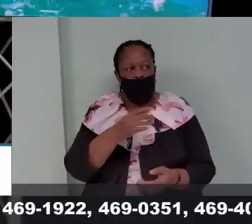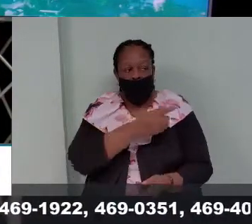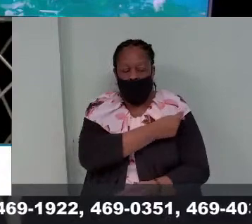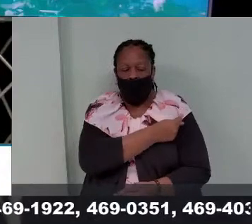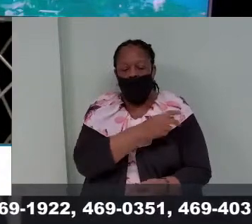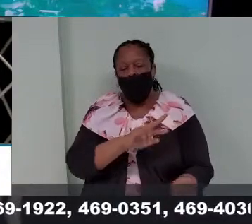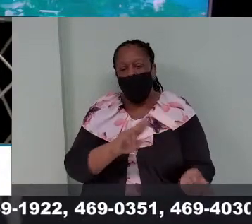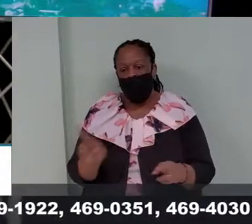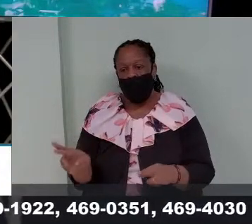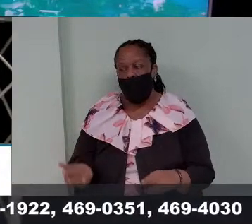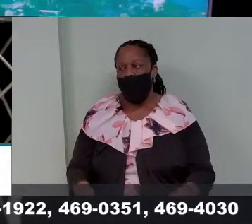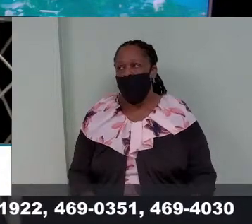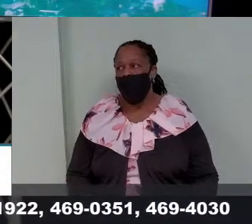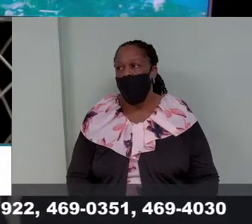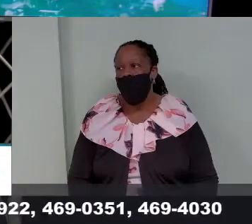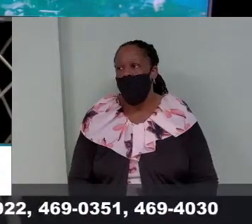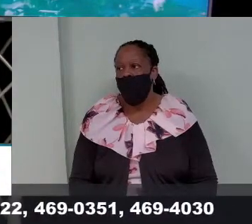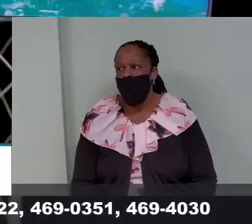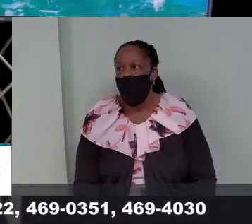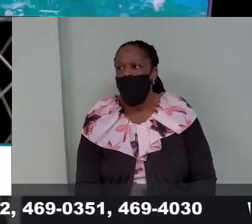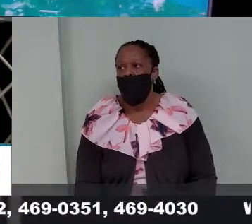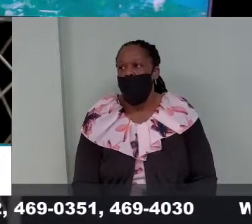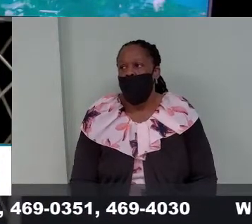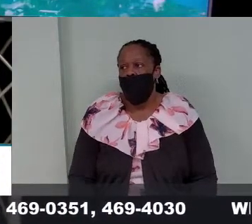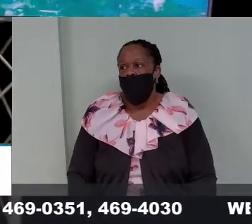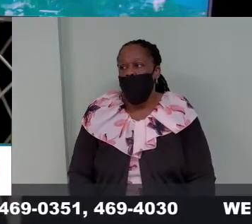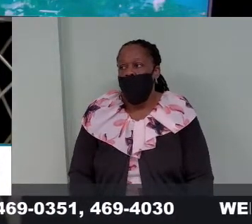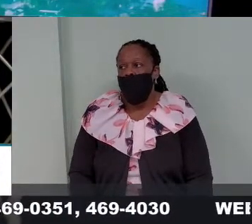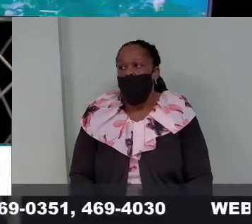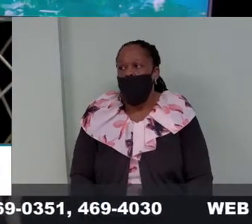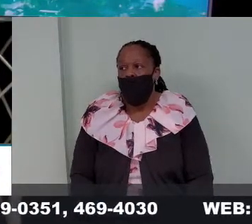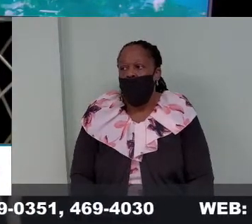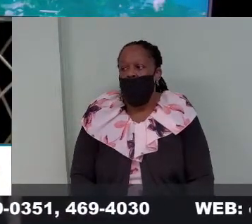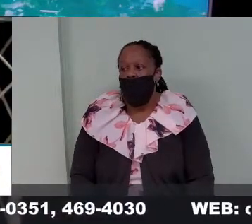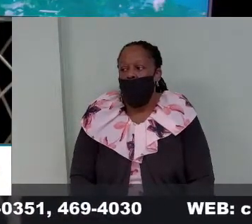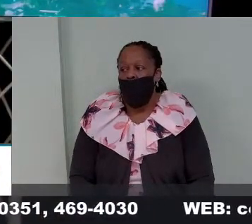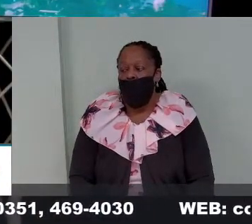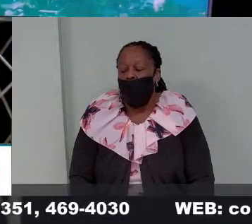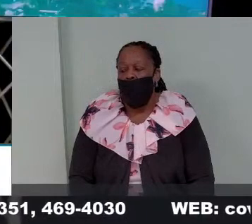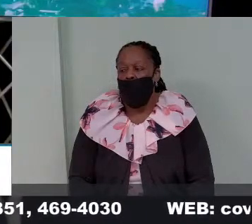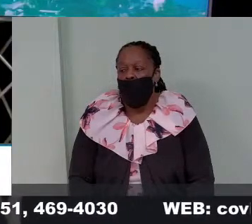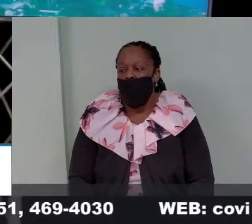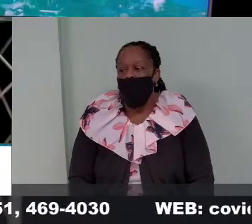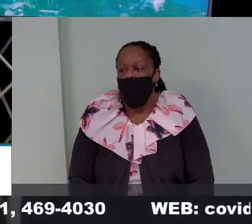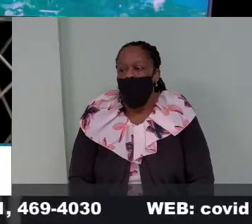Federation, access to a successful vaccine.